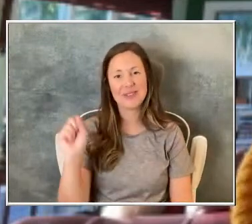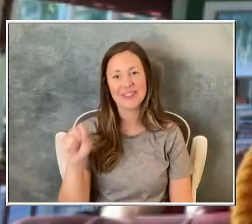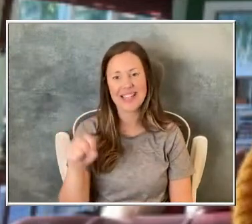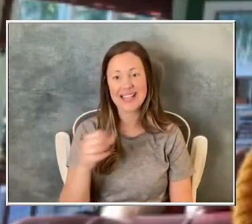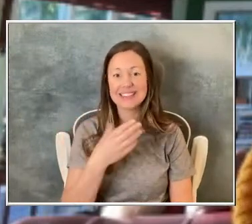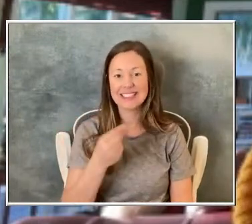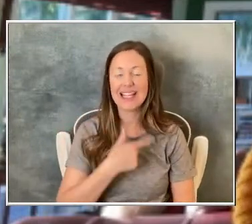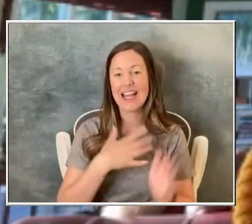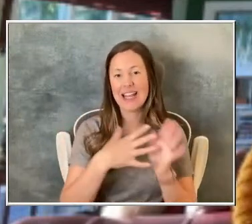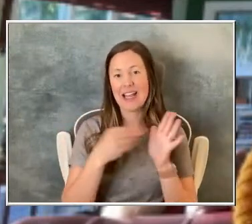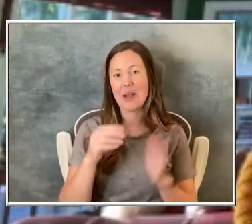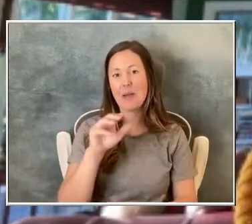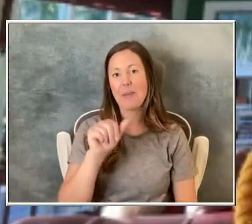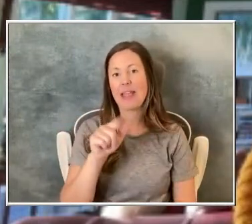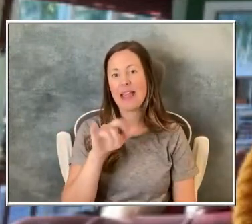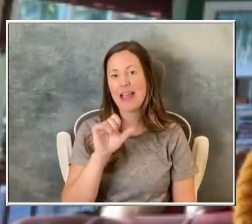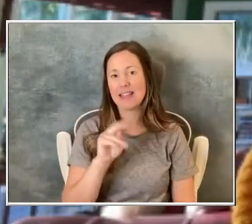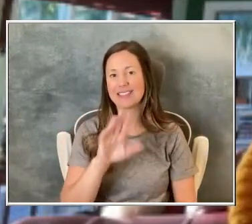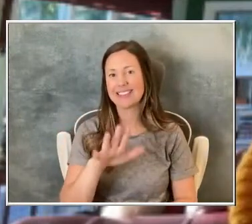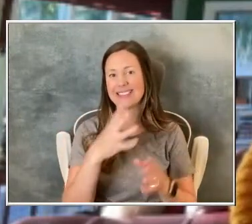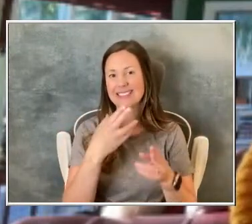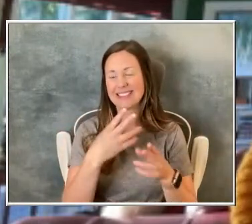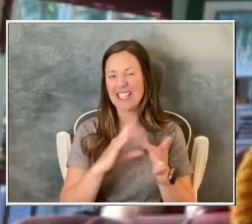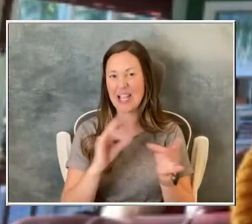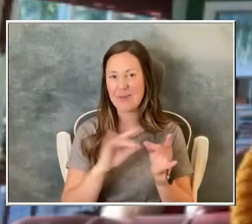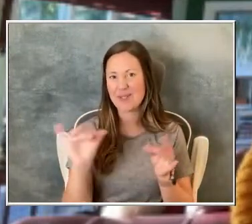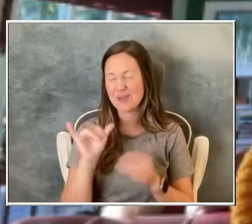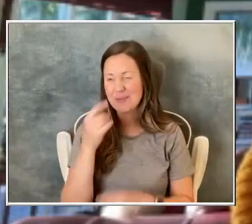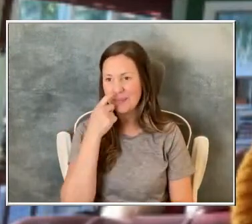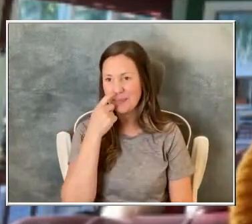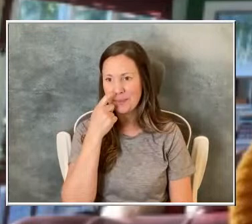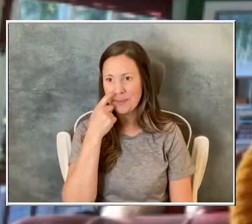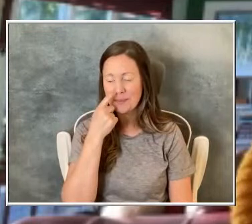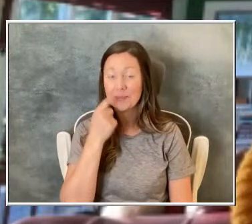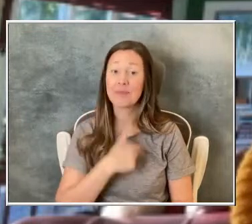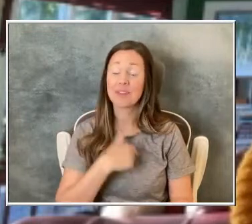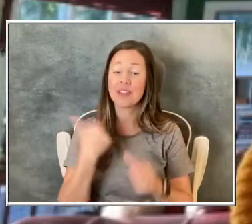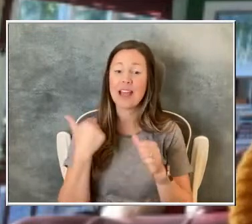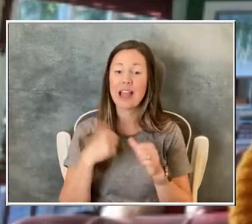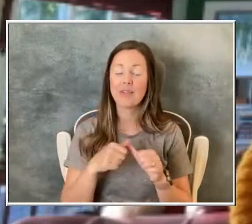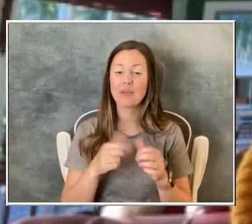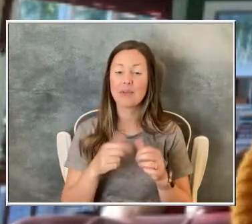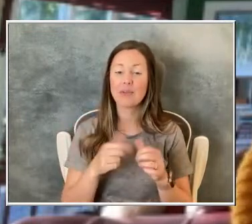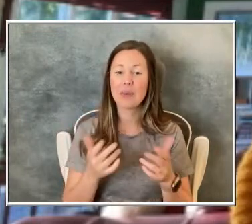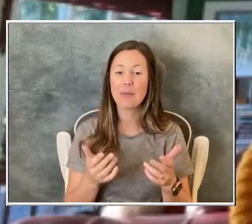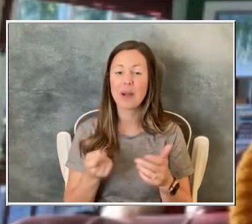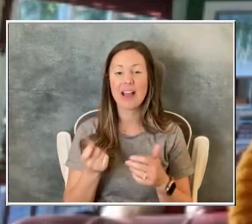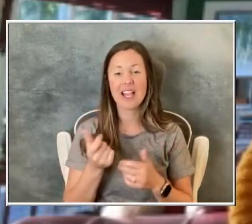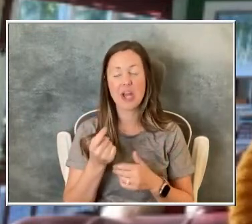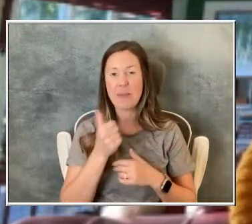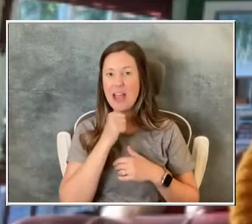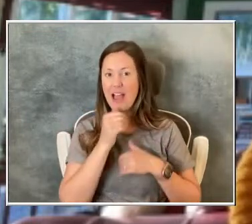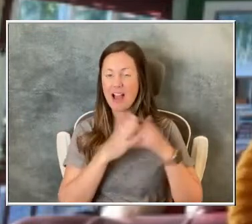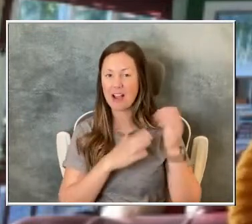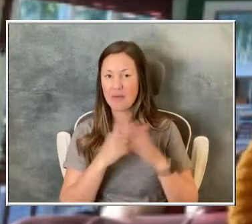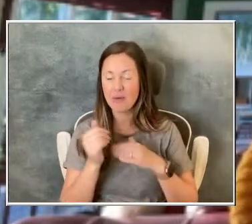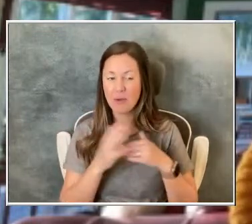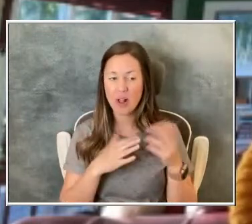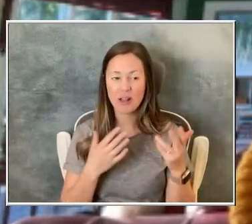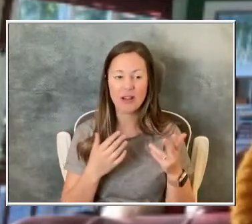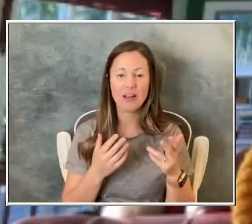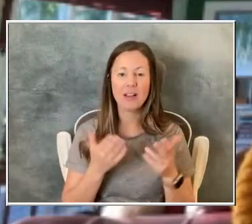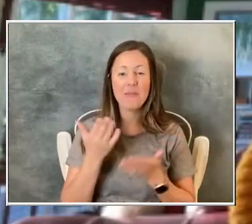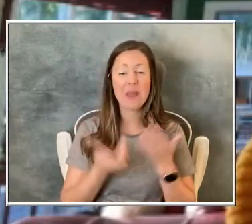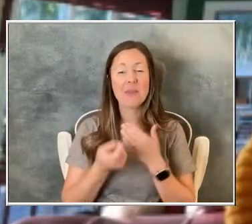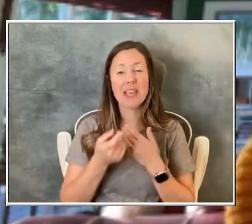echo Alison's comments because it's. I remember slightly uncomfortable, maybe even a little